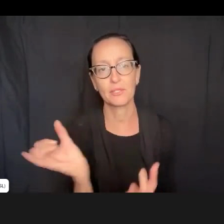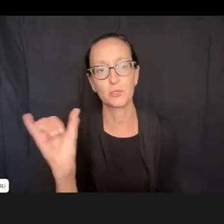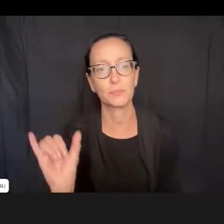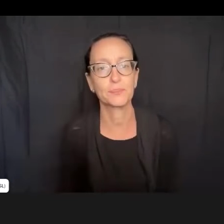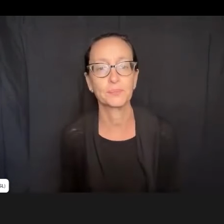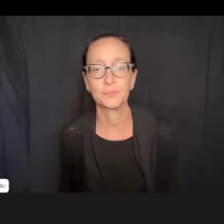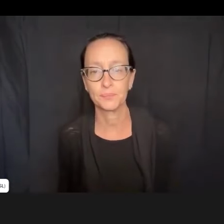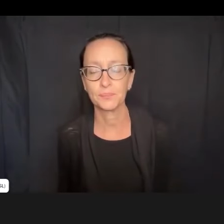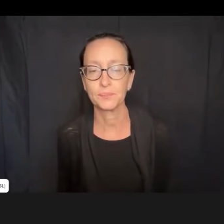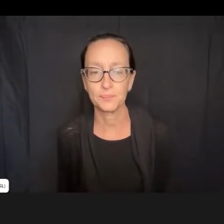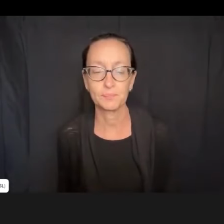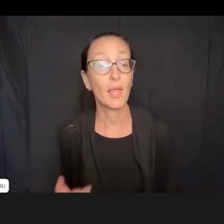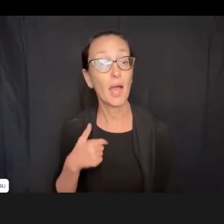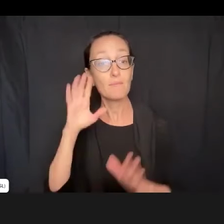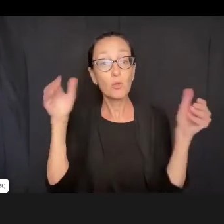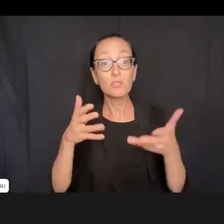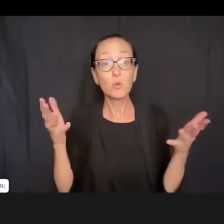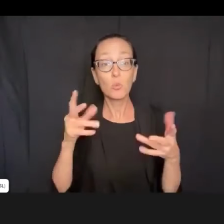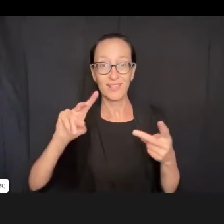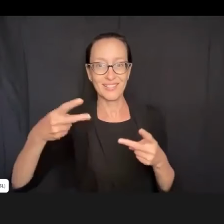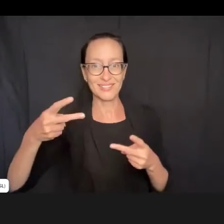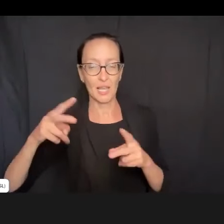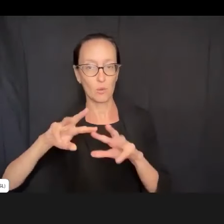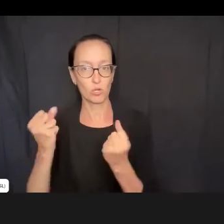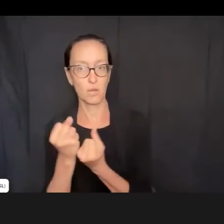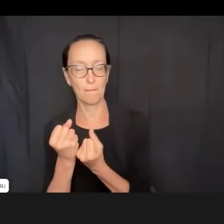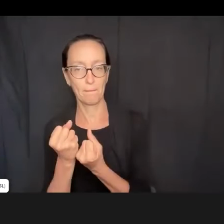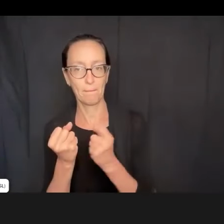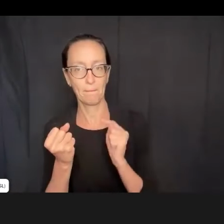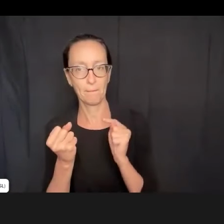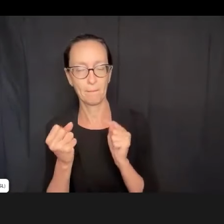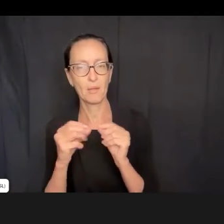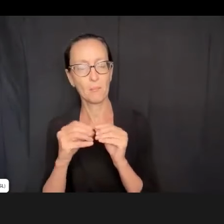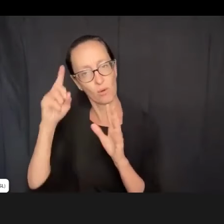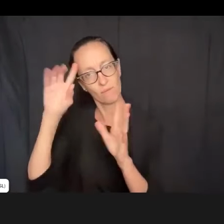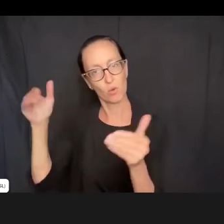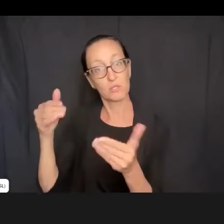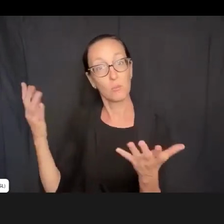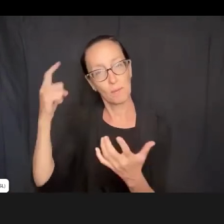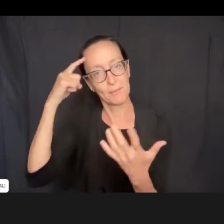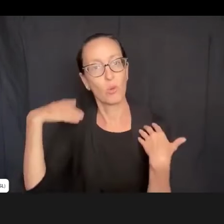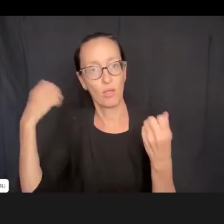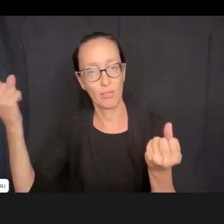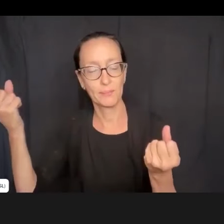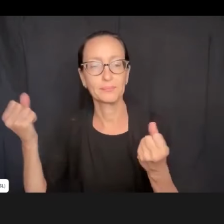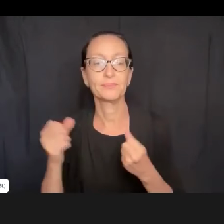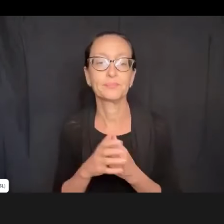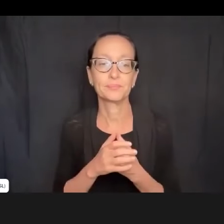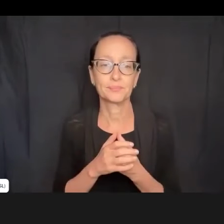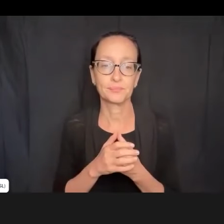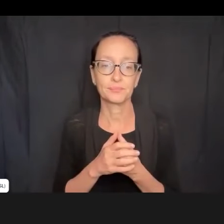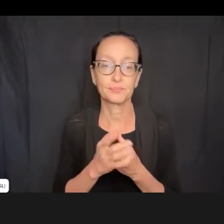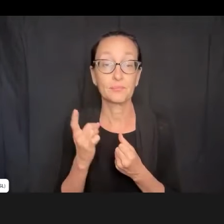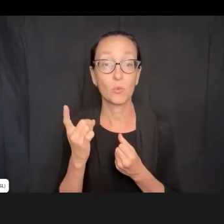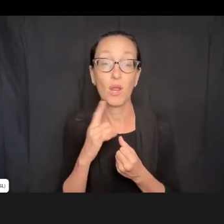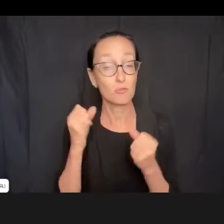on is information that comes from that second workshop, the one that is more mental health focused. So one of the first things that we highly